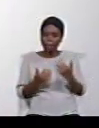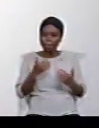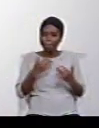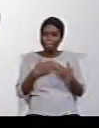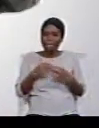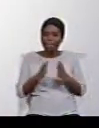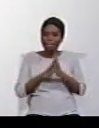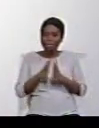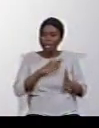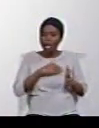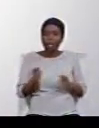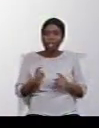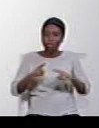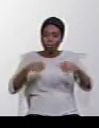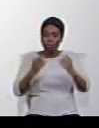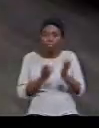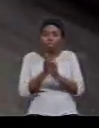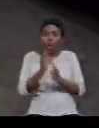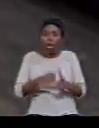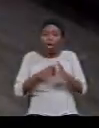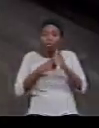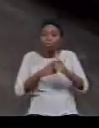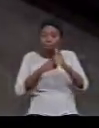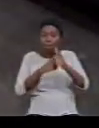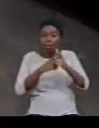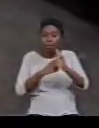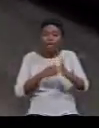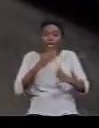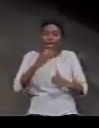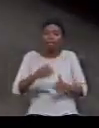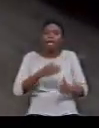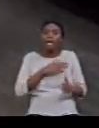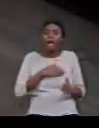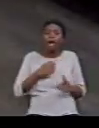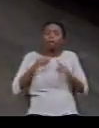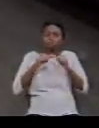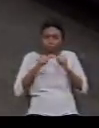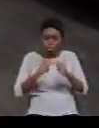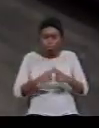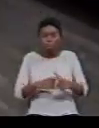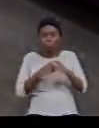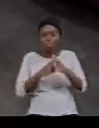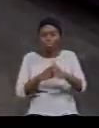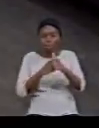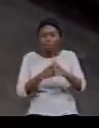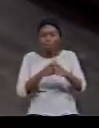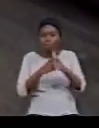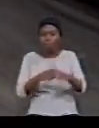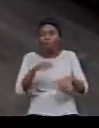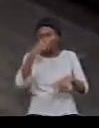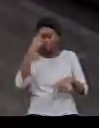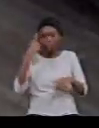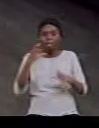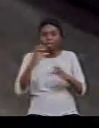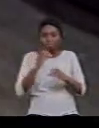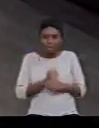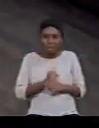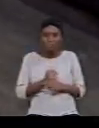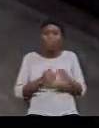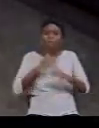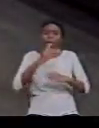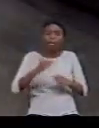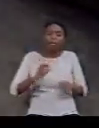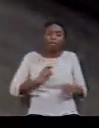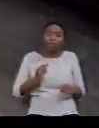and they shot through, and they ran ahead, and they kept on running ahead of us. And we see them now, they're running ahead of us. We